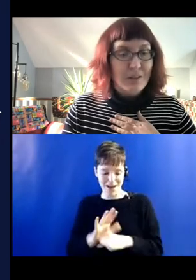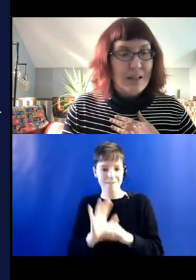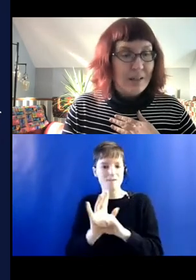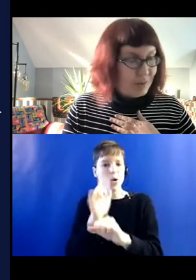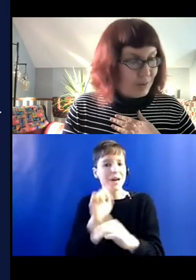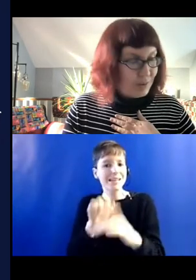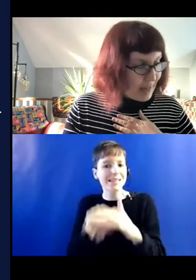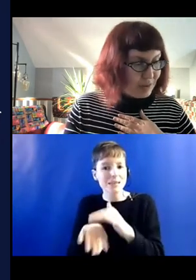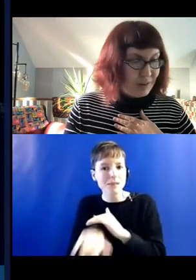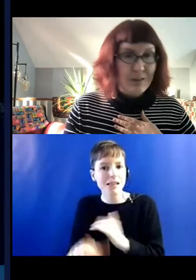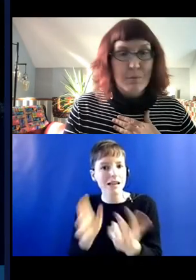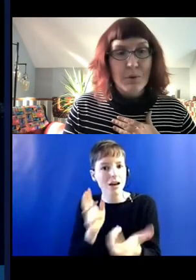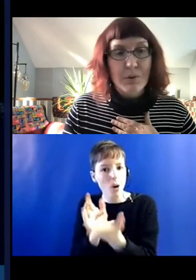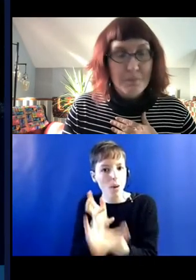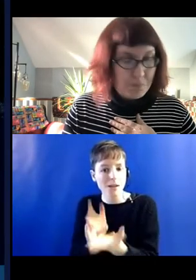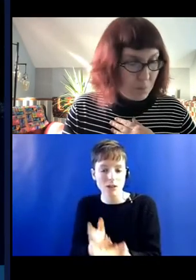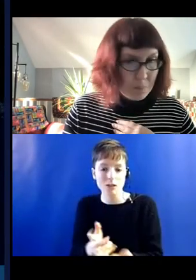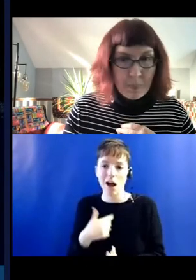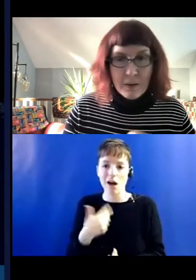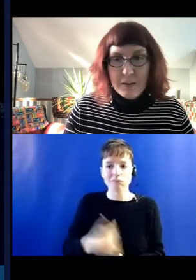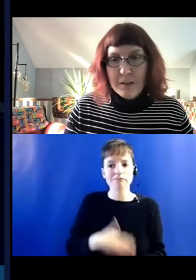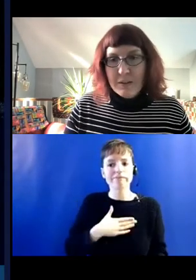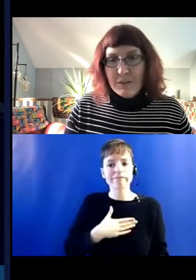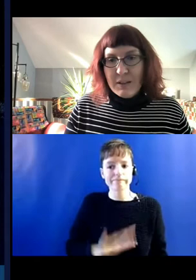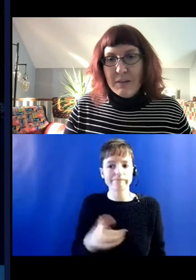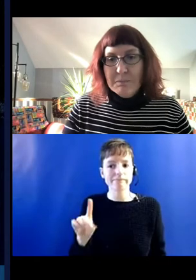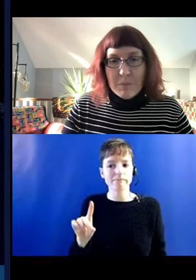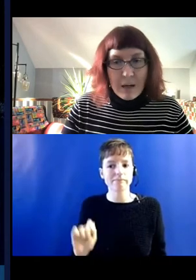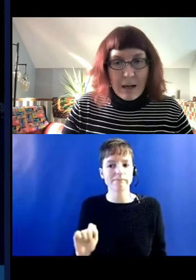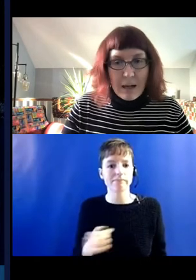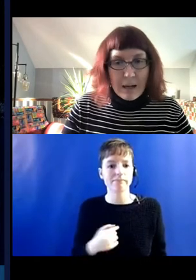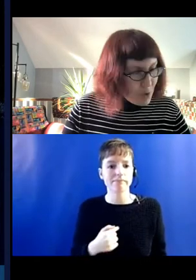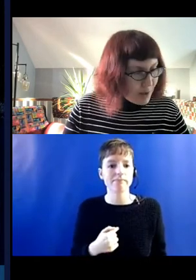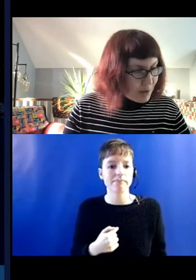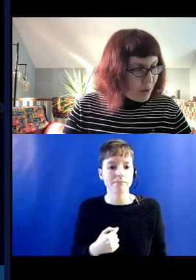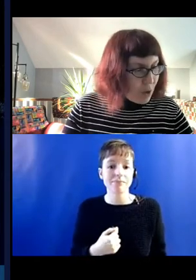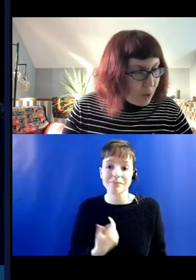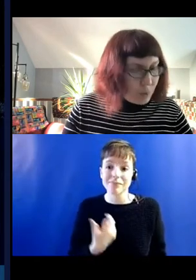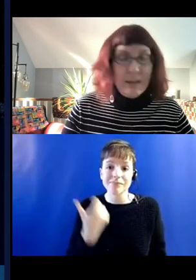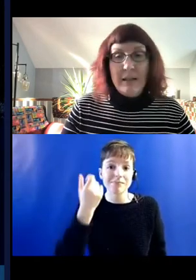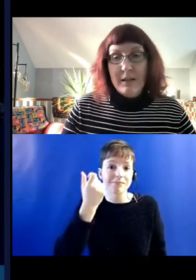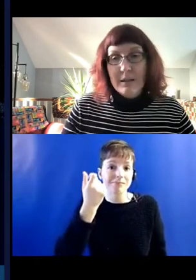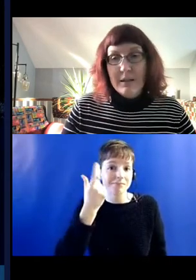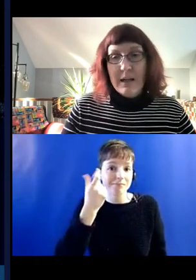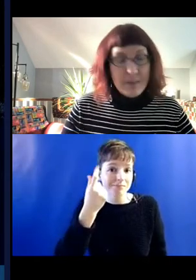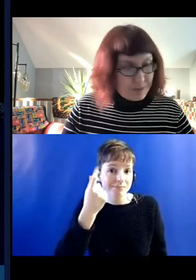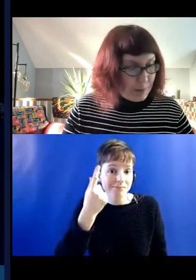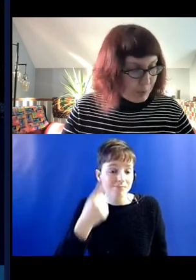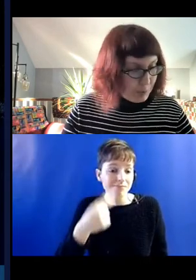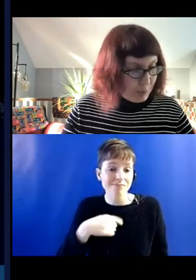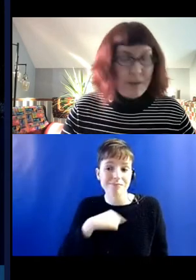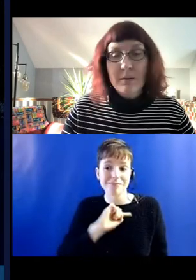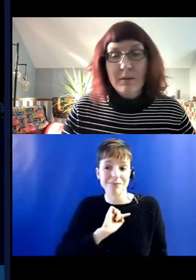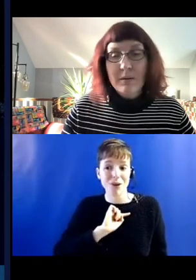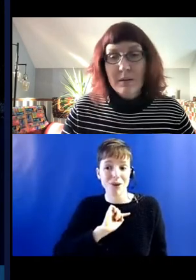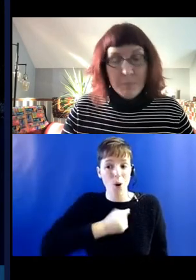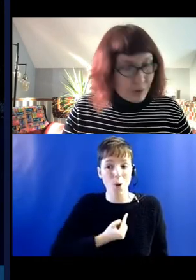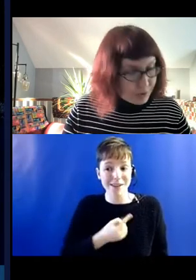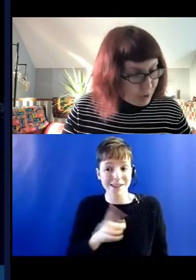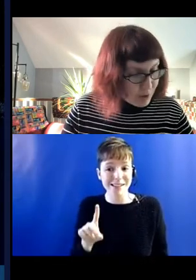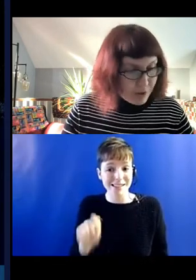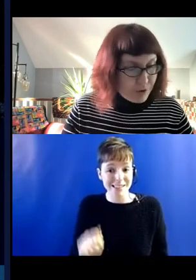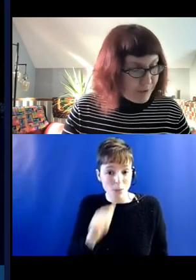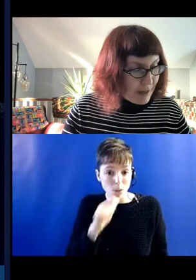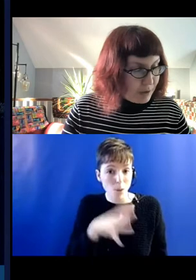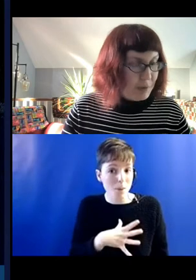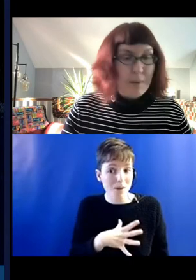disclose my status as disabled. You see, I am not only a disabled woman, but